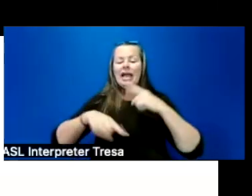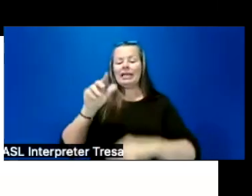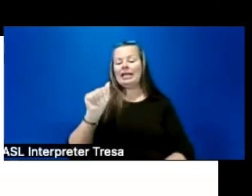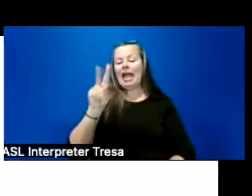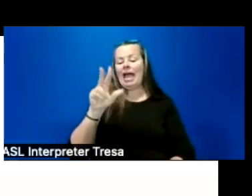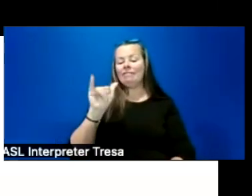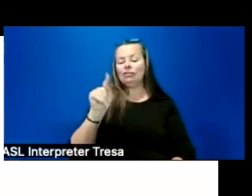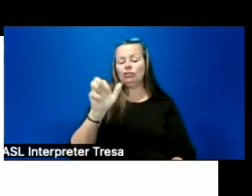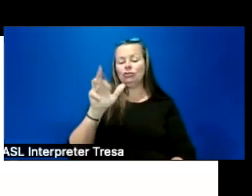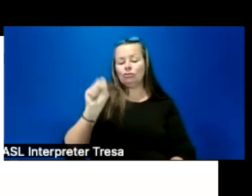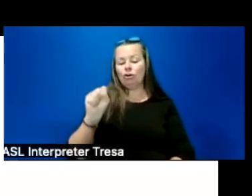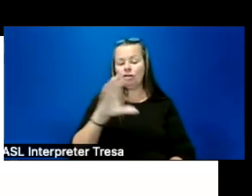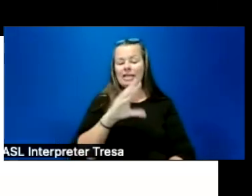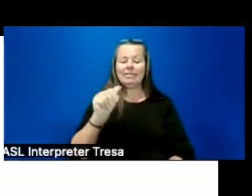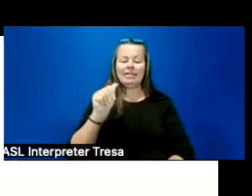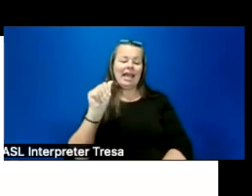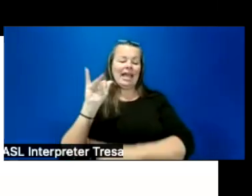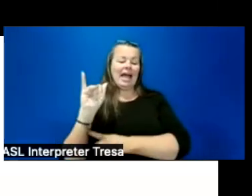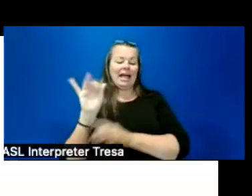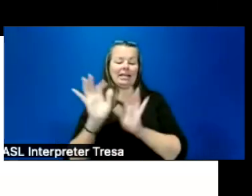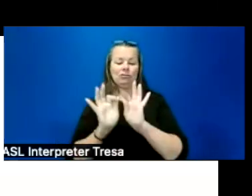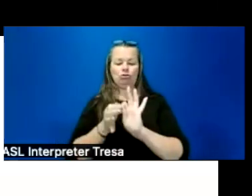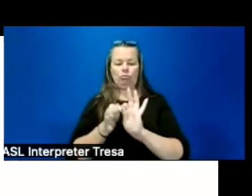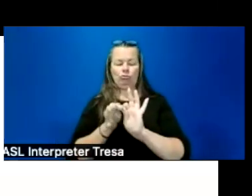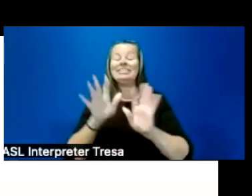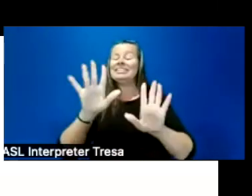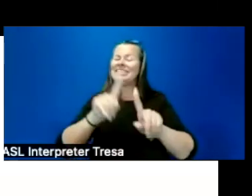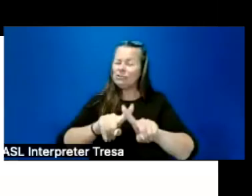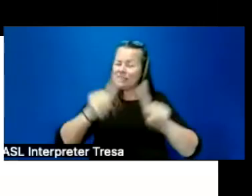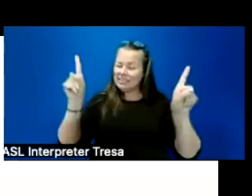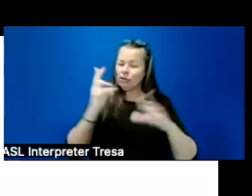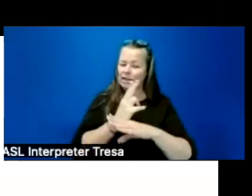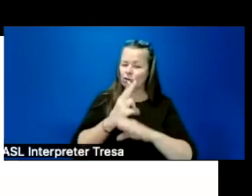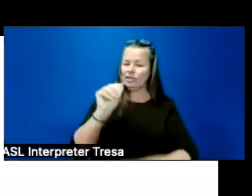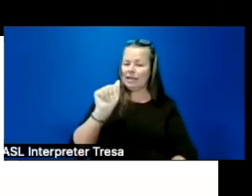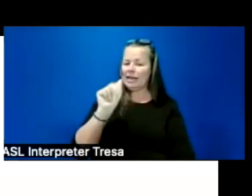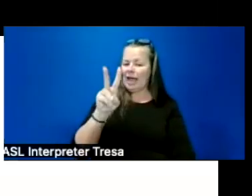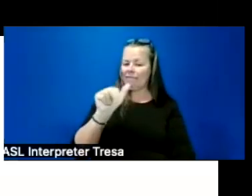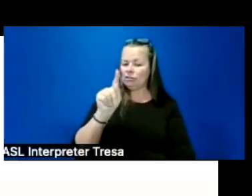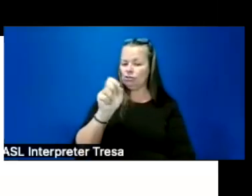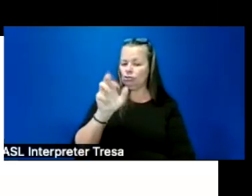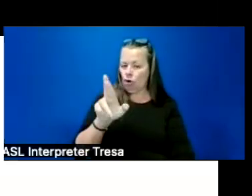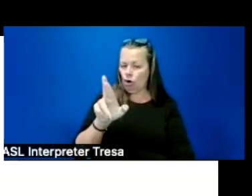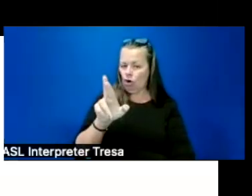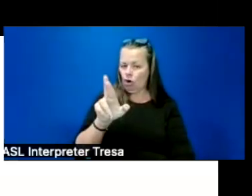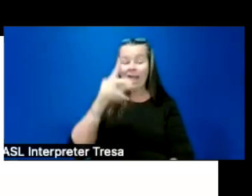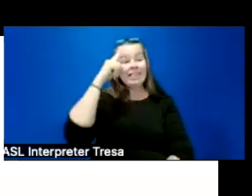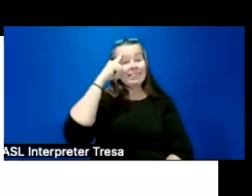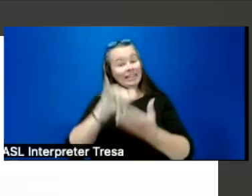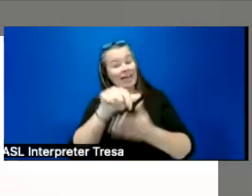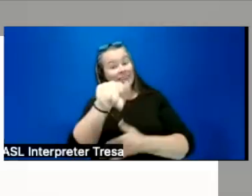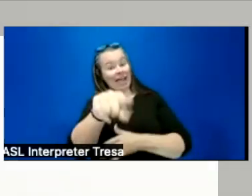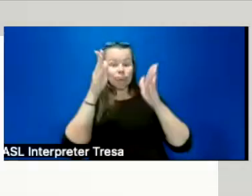So there is a difference between using an avatar, thinking that this avatar will understand